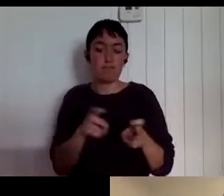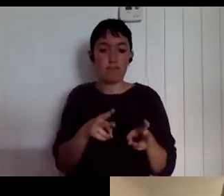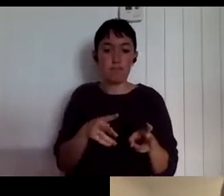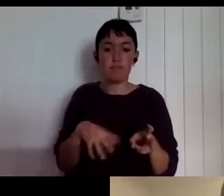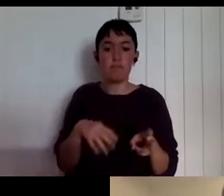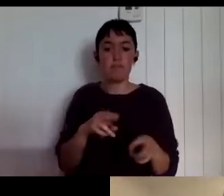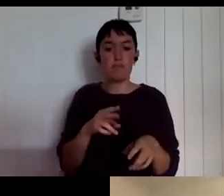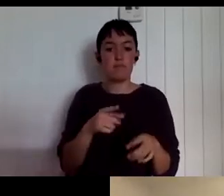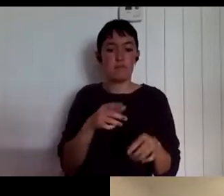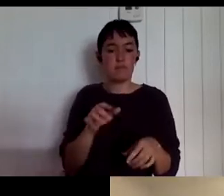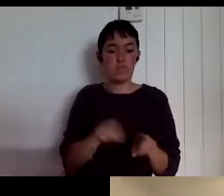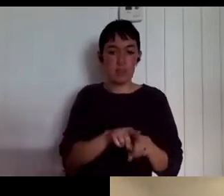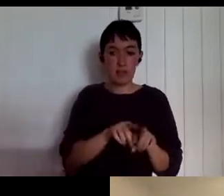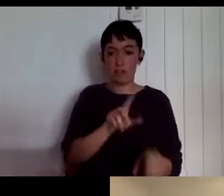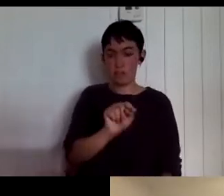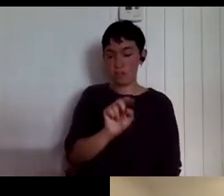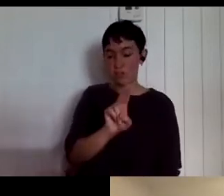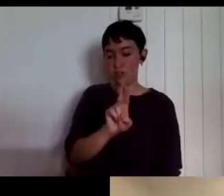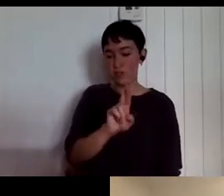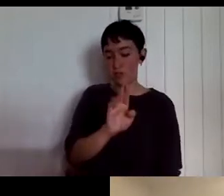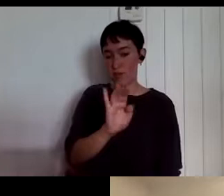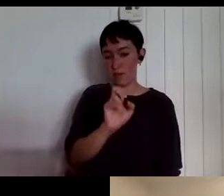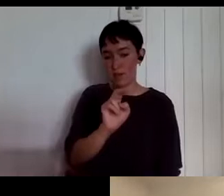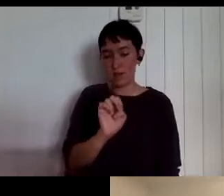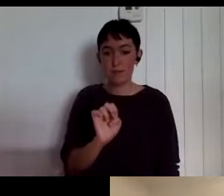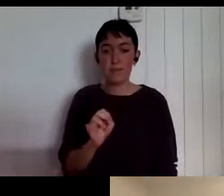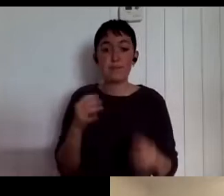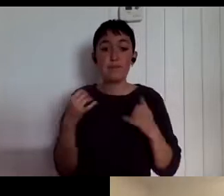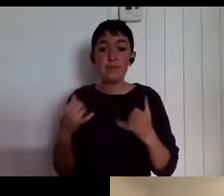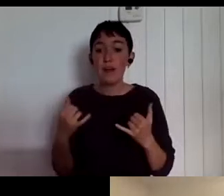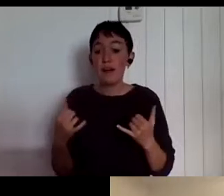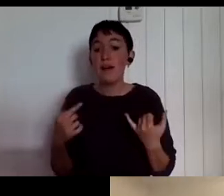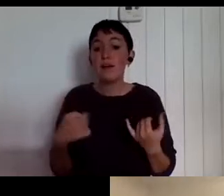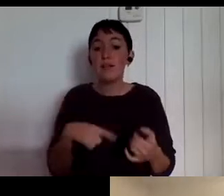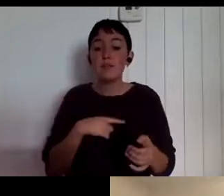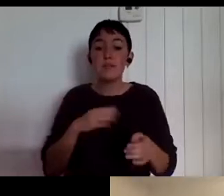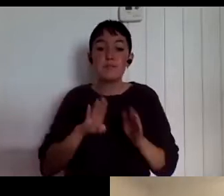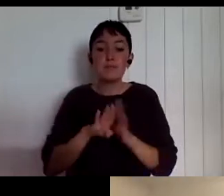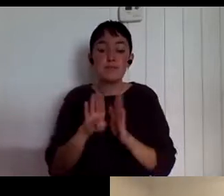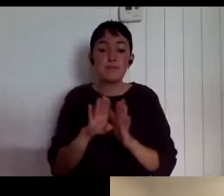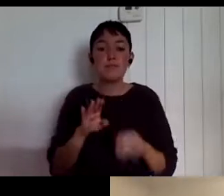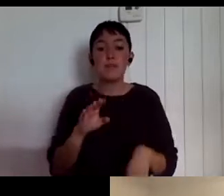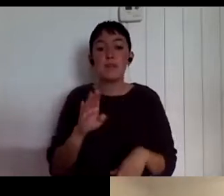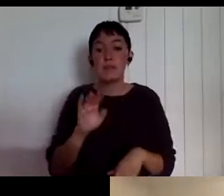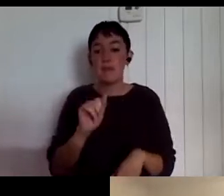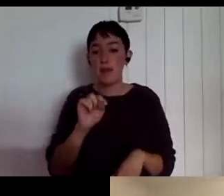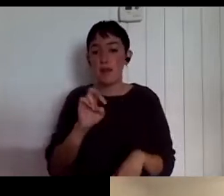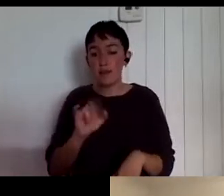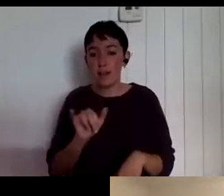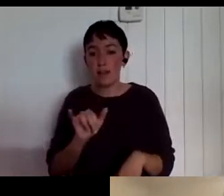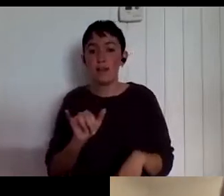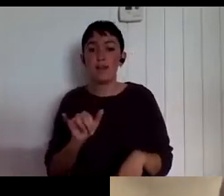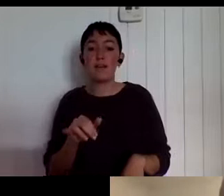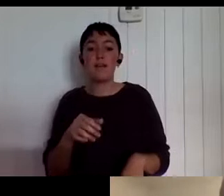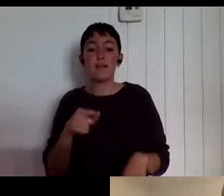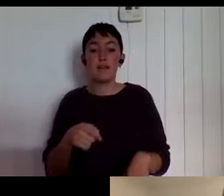that works, in which case you would put that reaction, let's say, put that battery from a 0% state of charge to